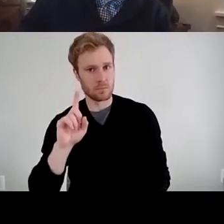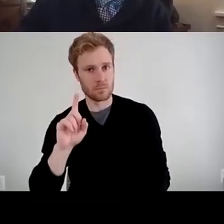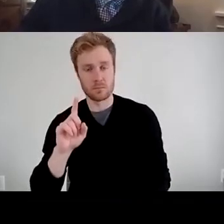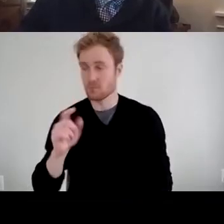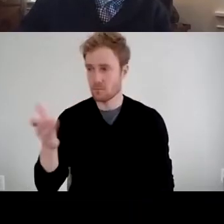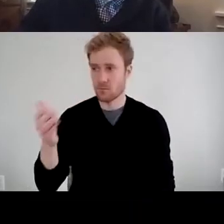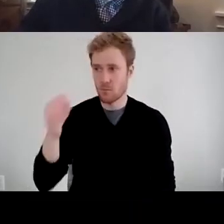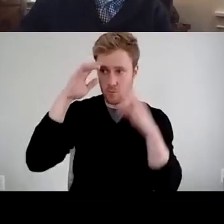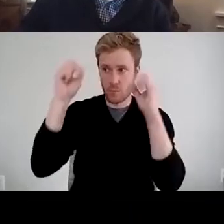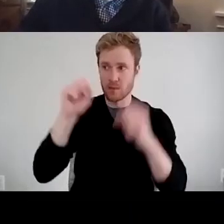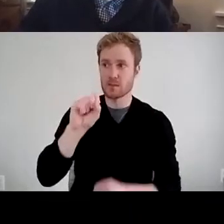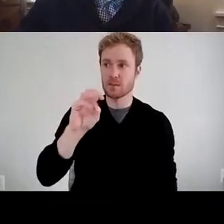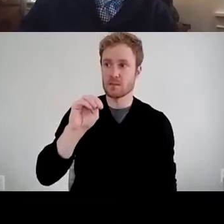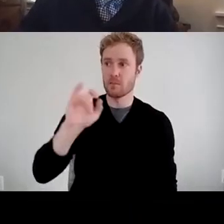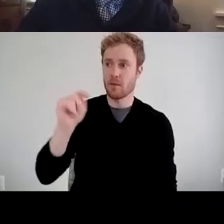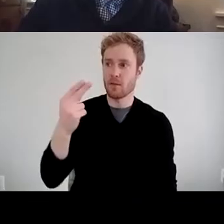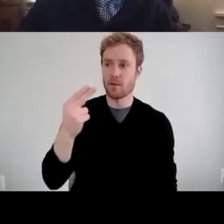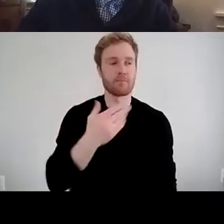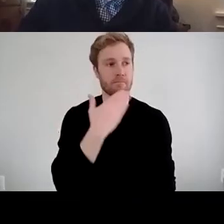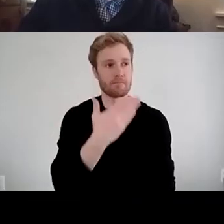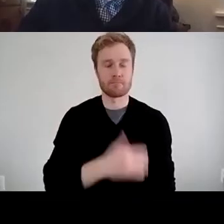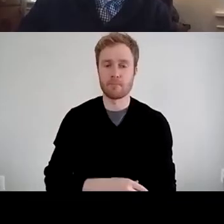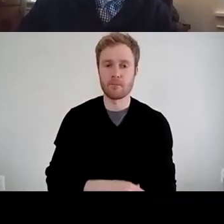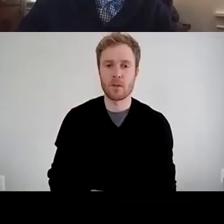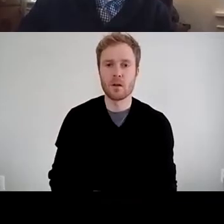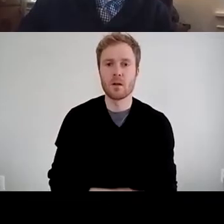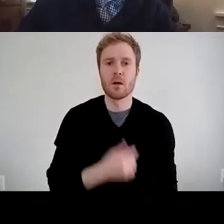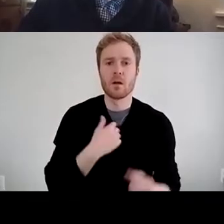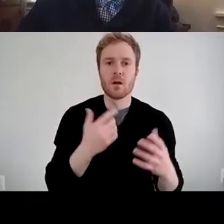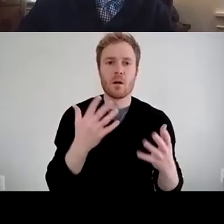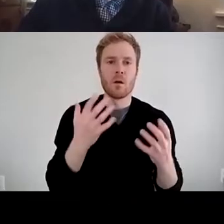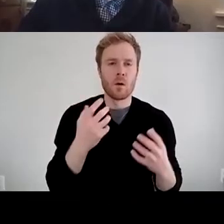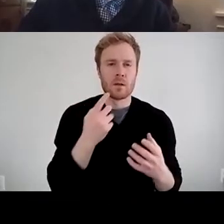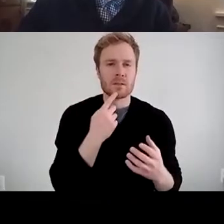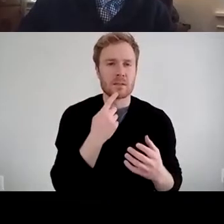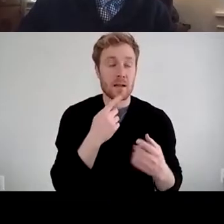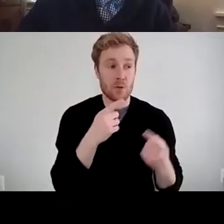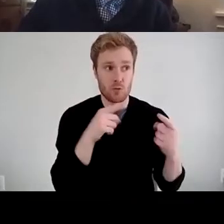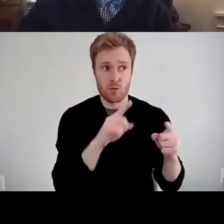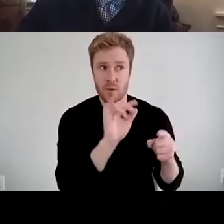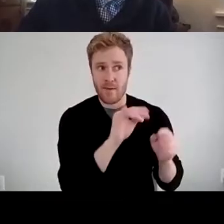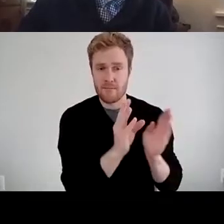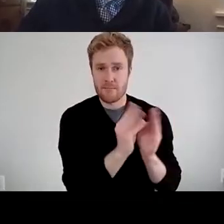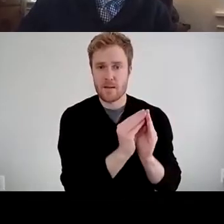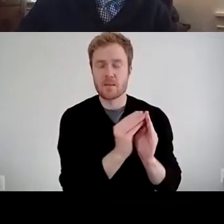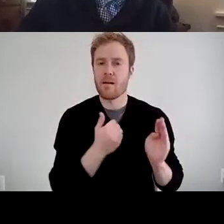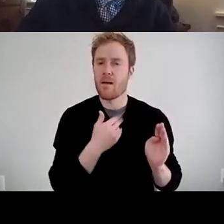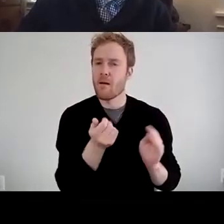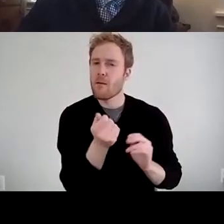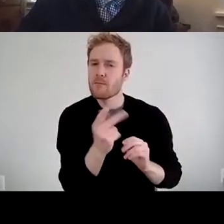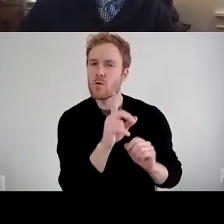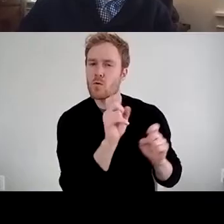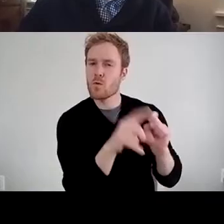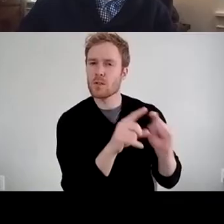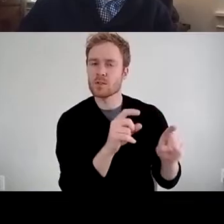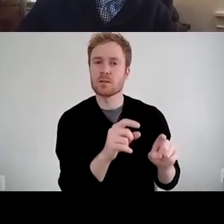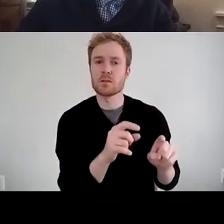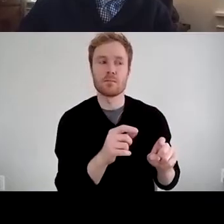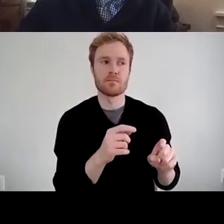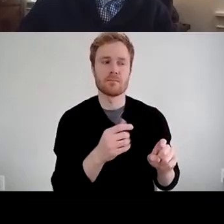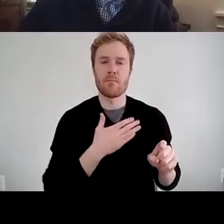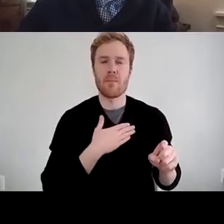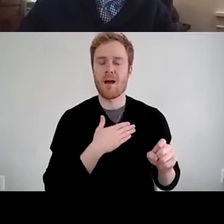bit about that. So I'll stop now because I know that other members had their own questions during the briefing and their